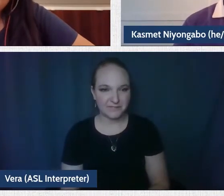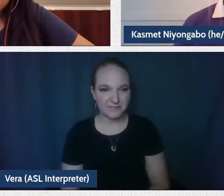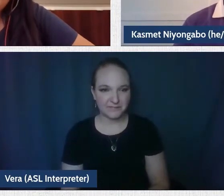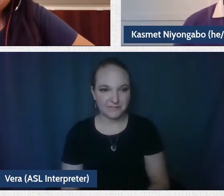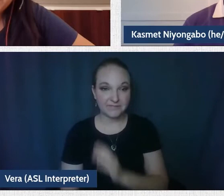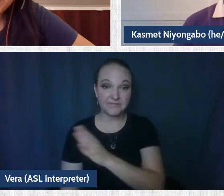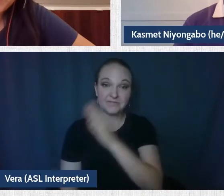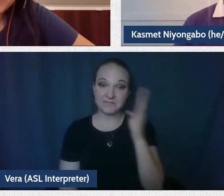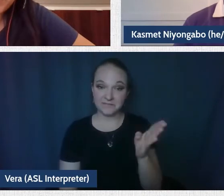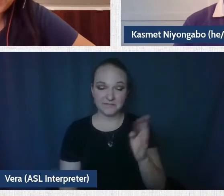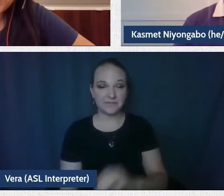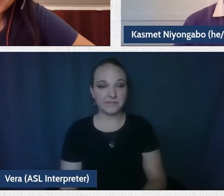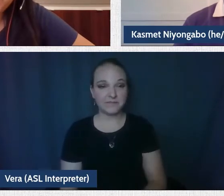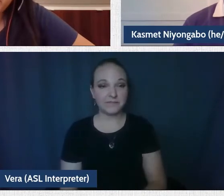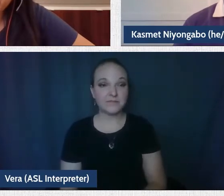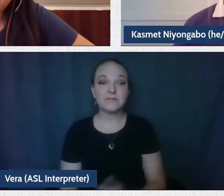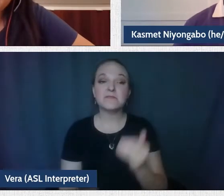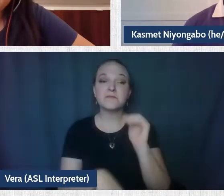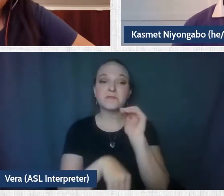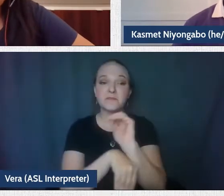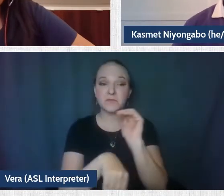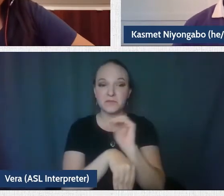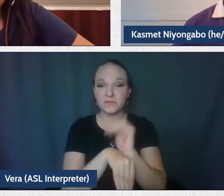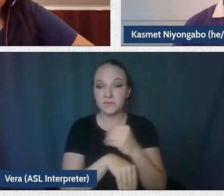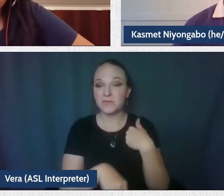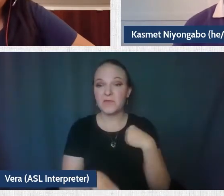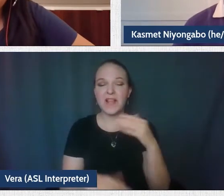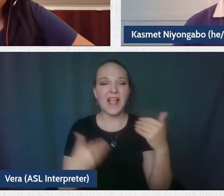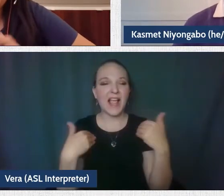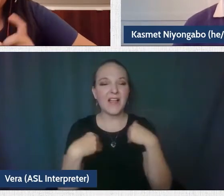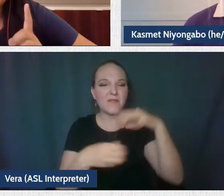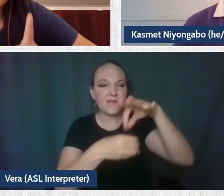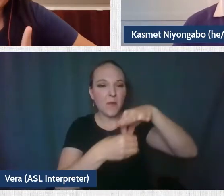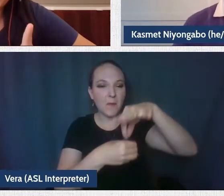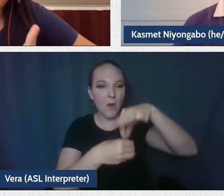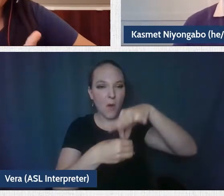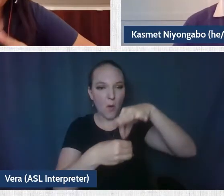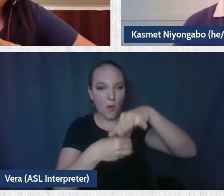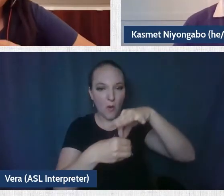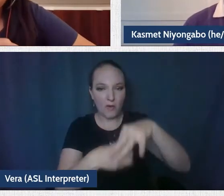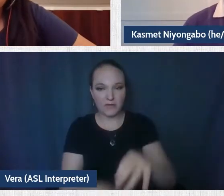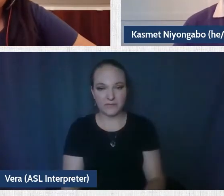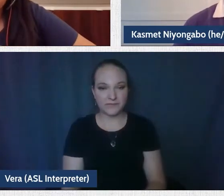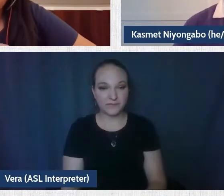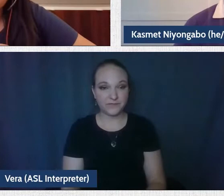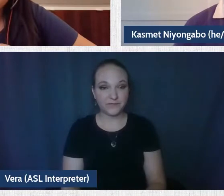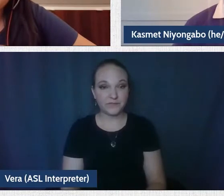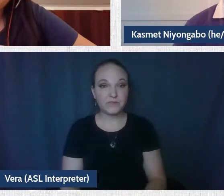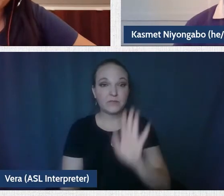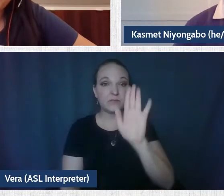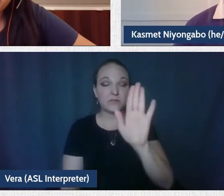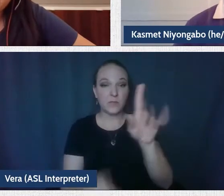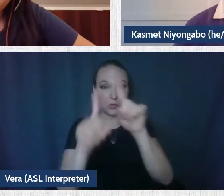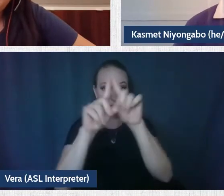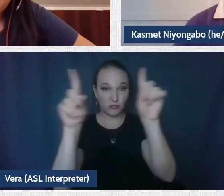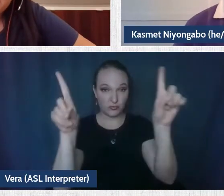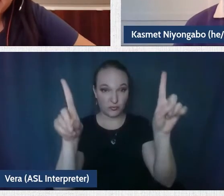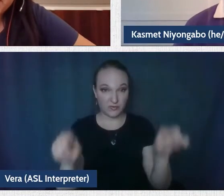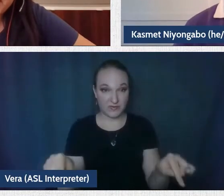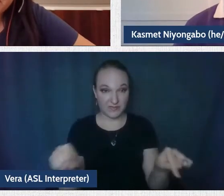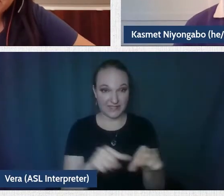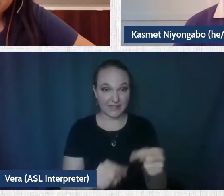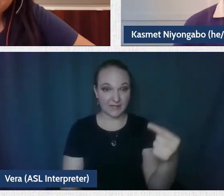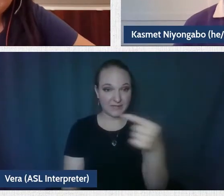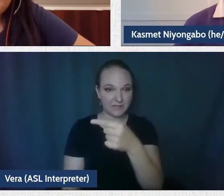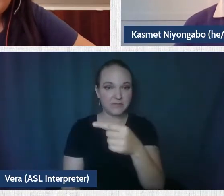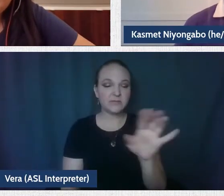Okay, so tonight we're going to have a poll. It's located on a tab on the hand side of your screen.